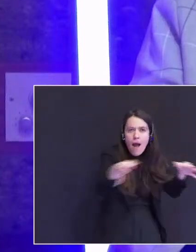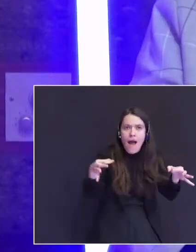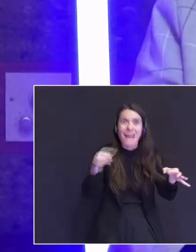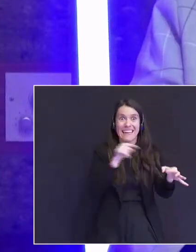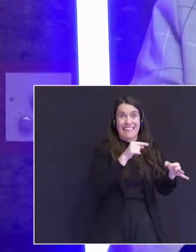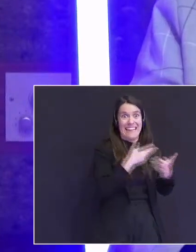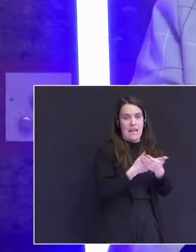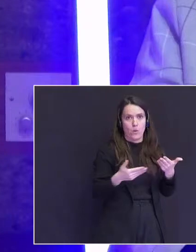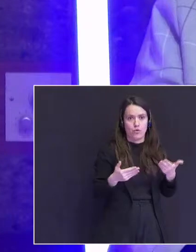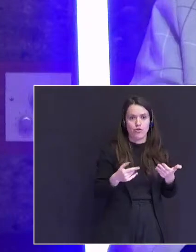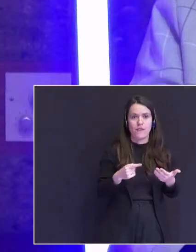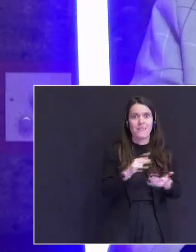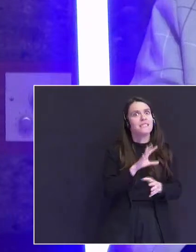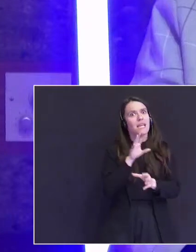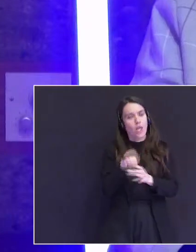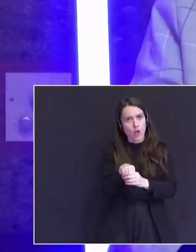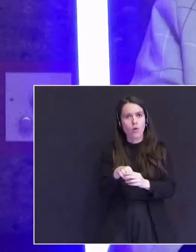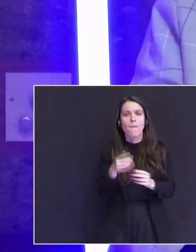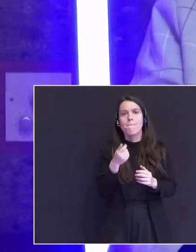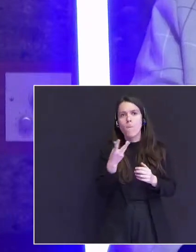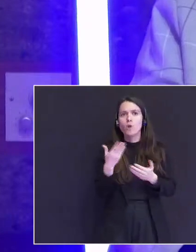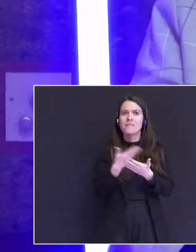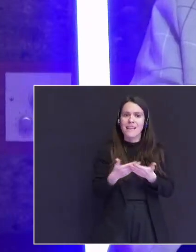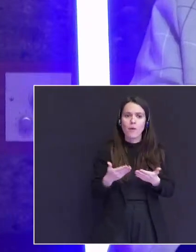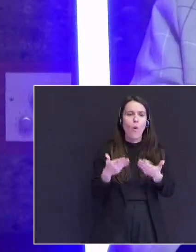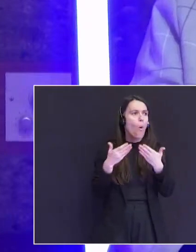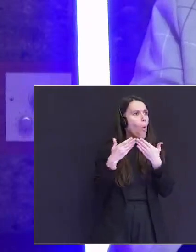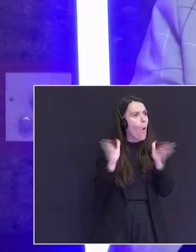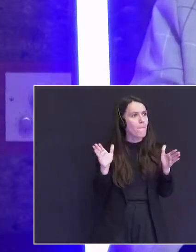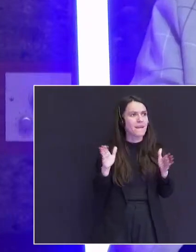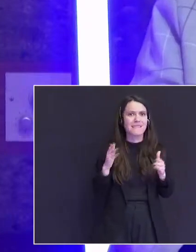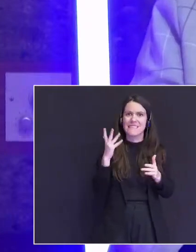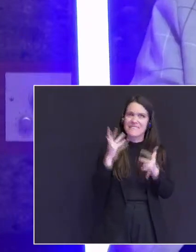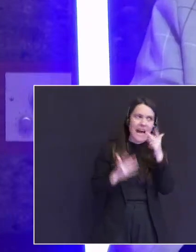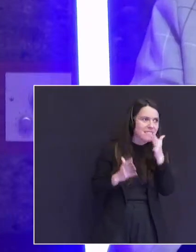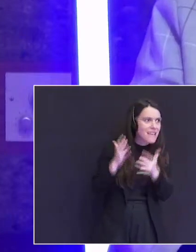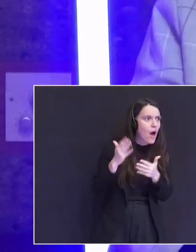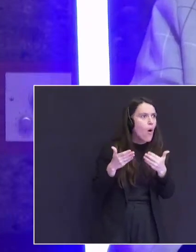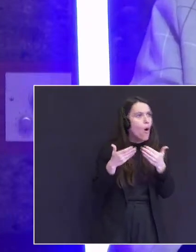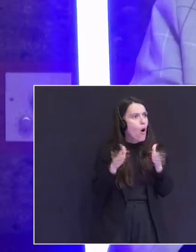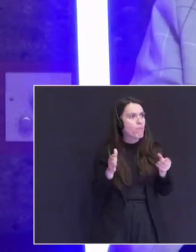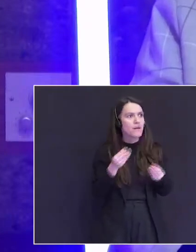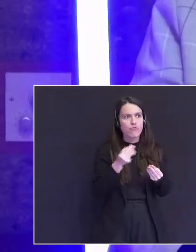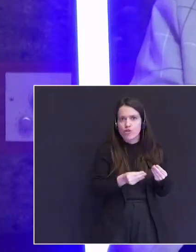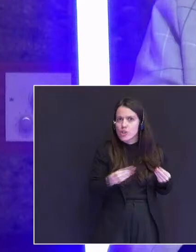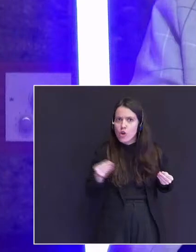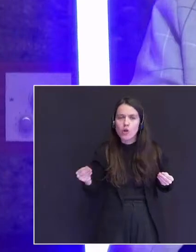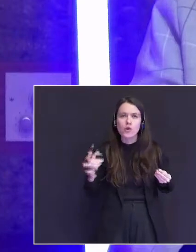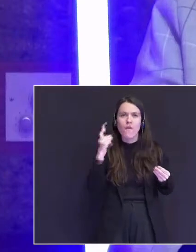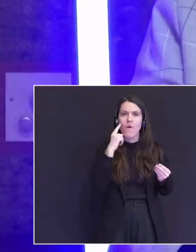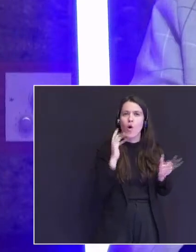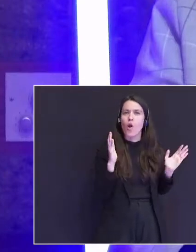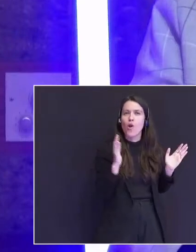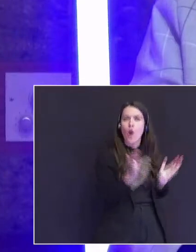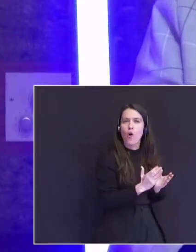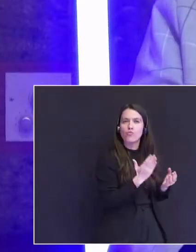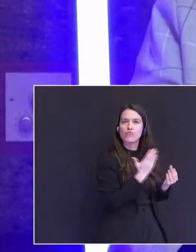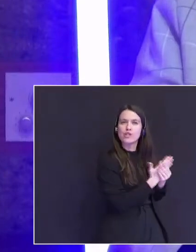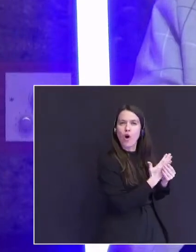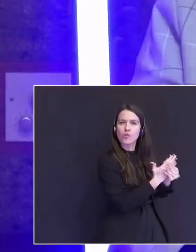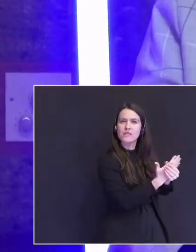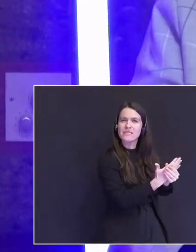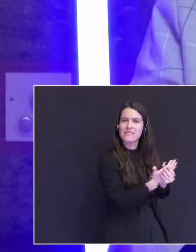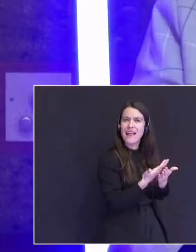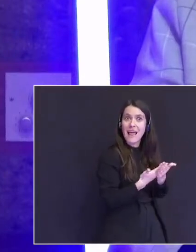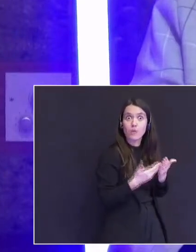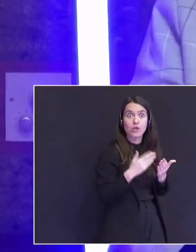this includes the multilingual AI research, open data sets, open resource for low resource language, and ensuring